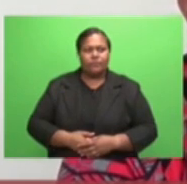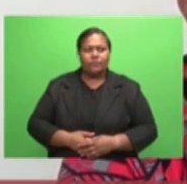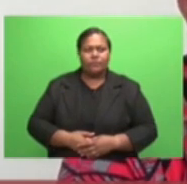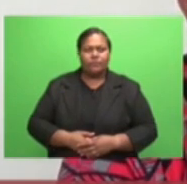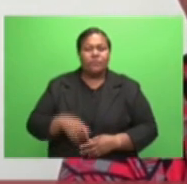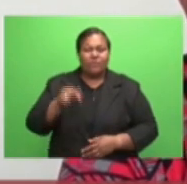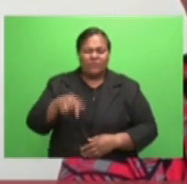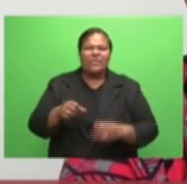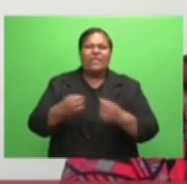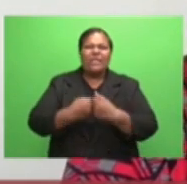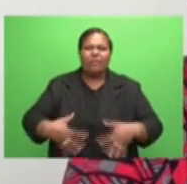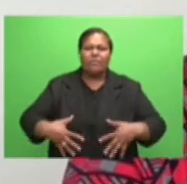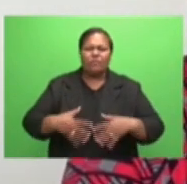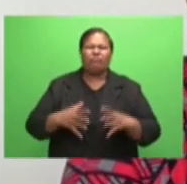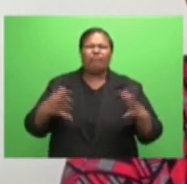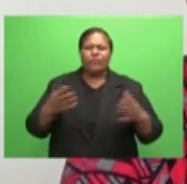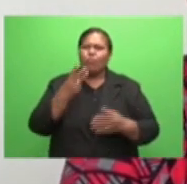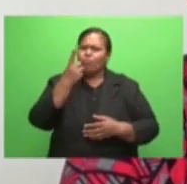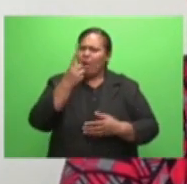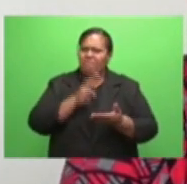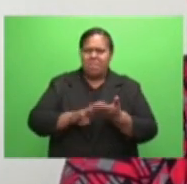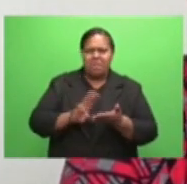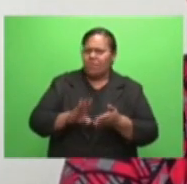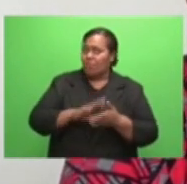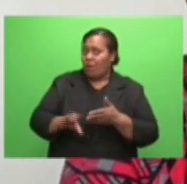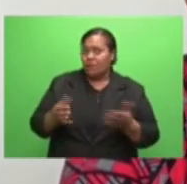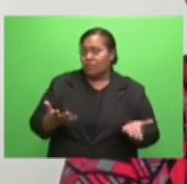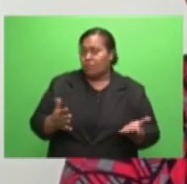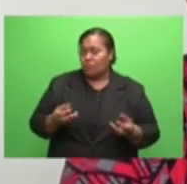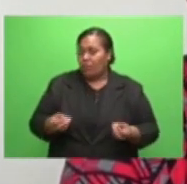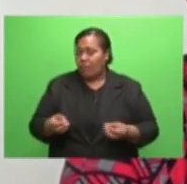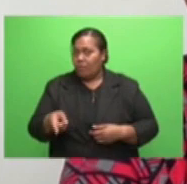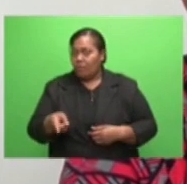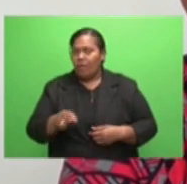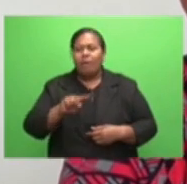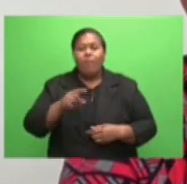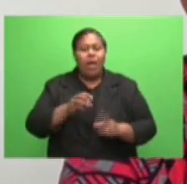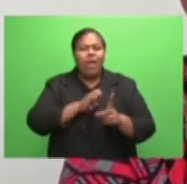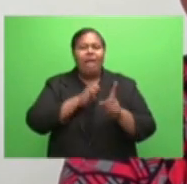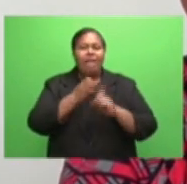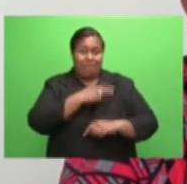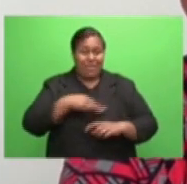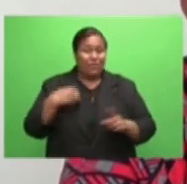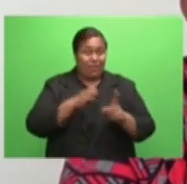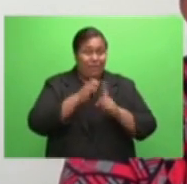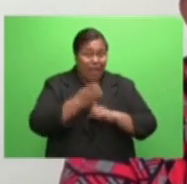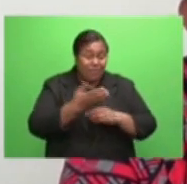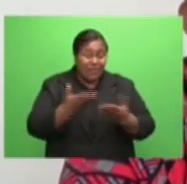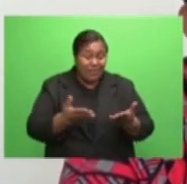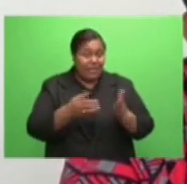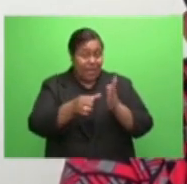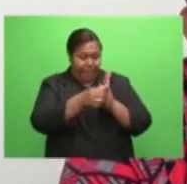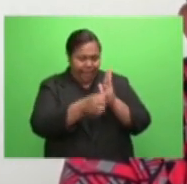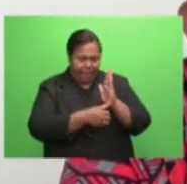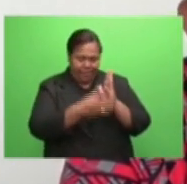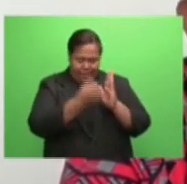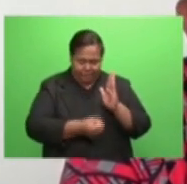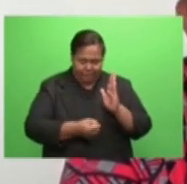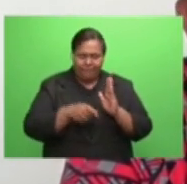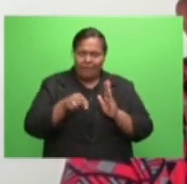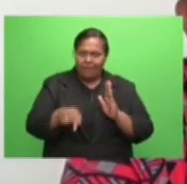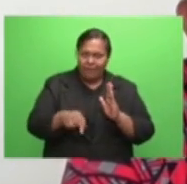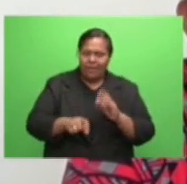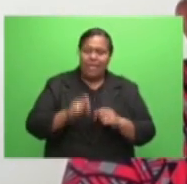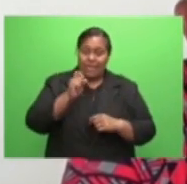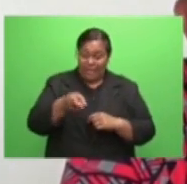million, and the Environment Management Act talks about 5 times that if it's